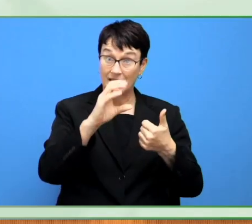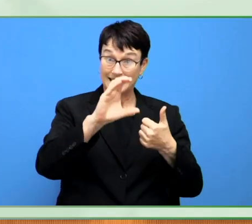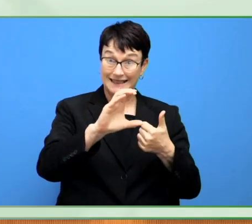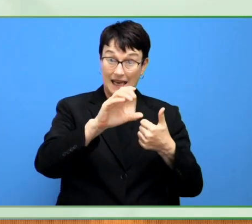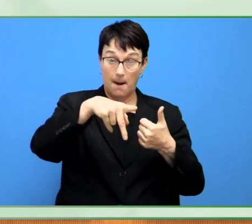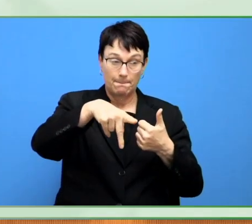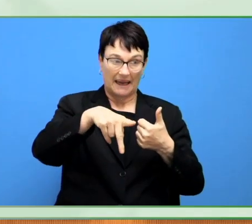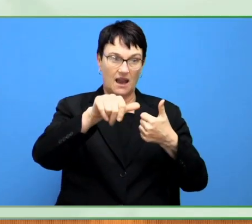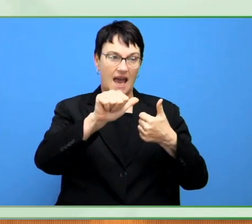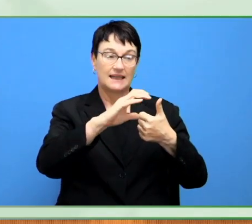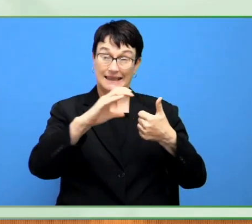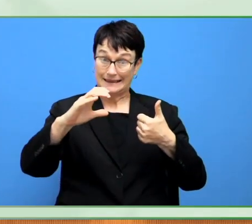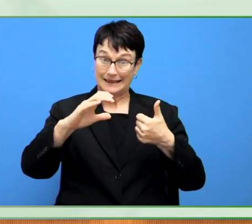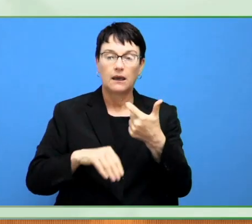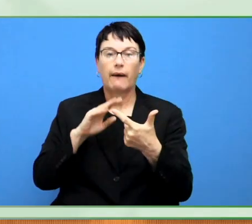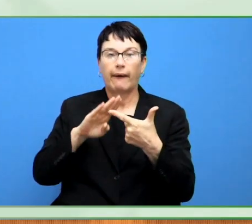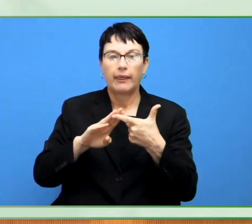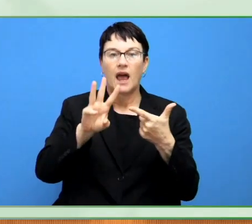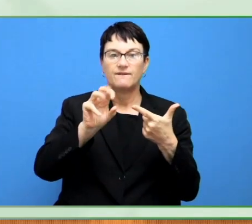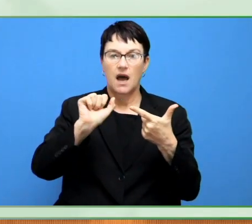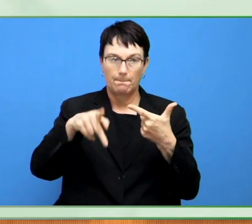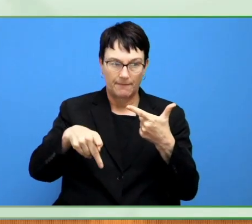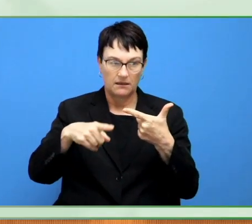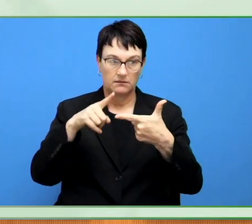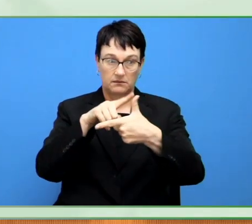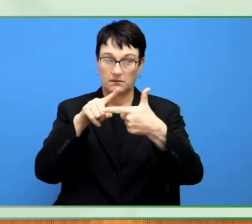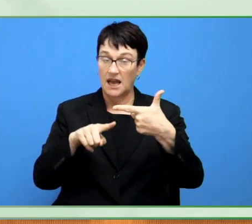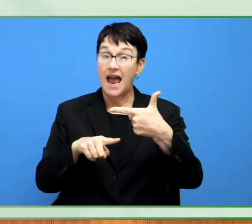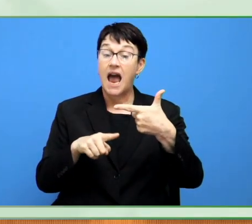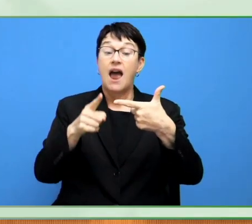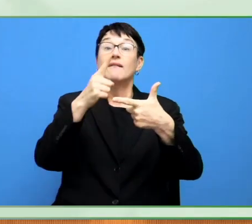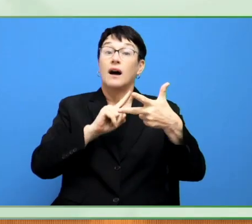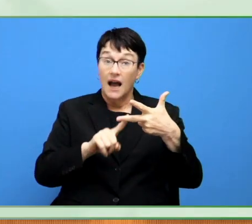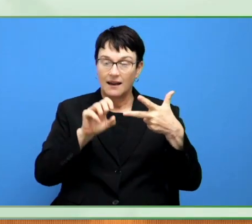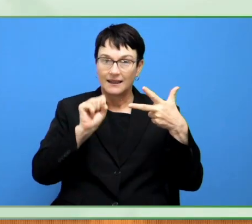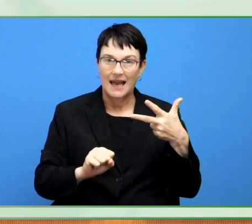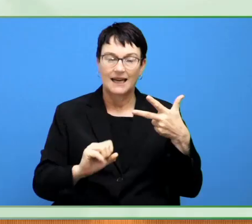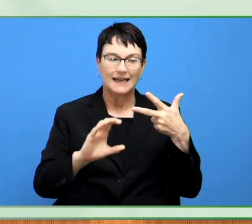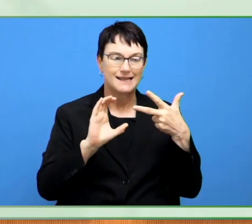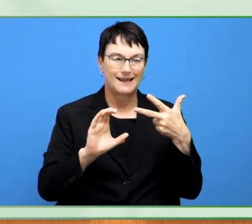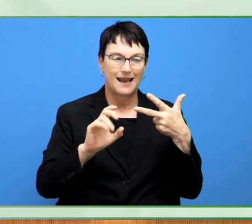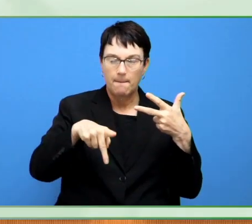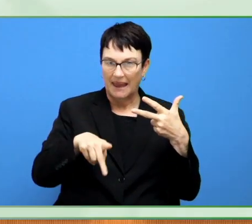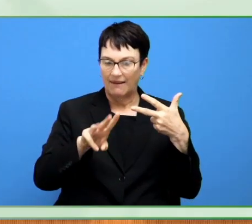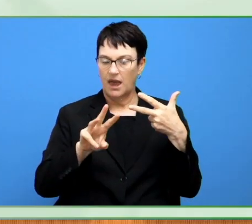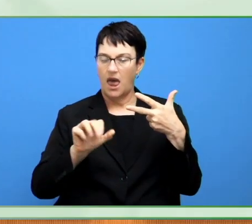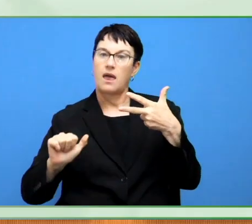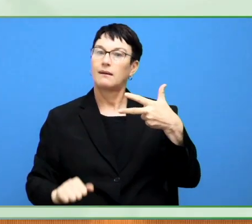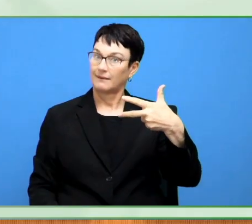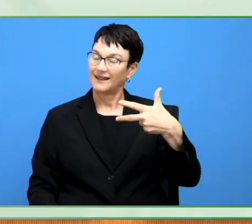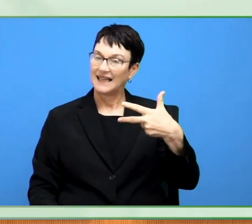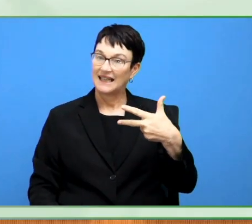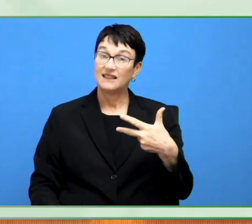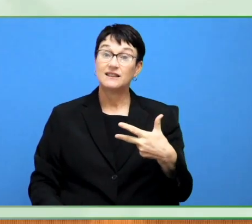CPWA certification. And there's another one that I forgot to mention, which is the Document Accessibility